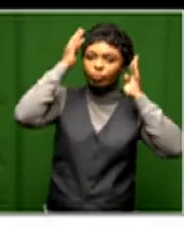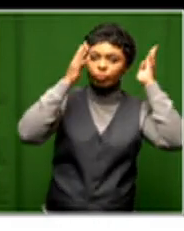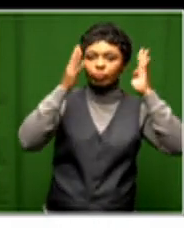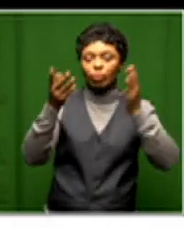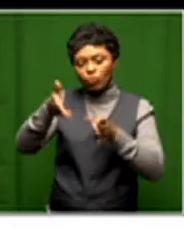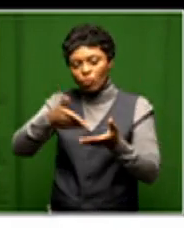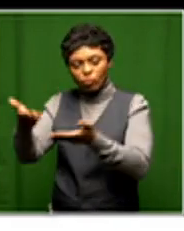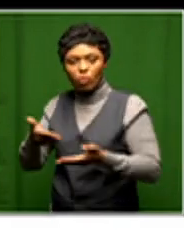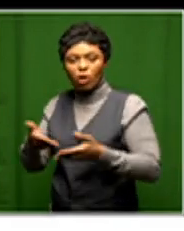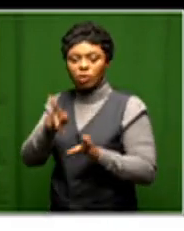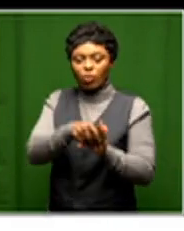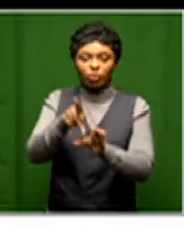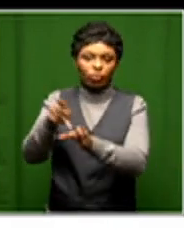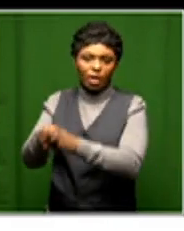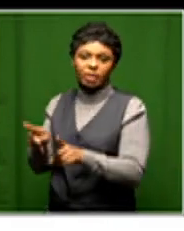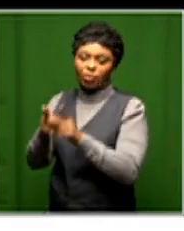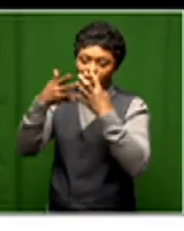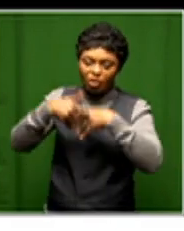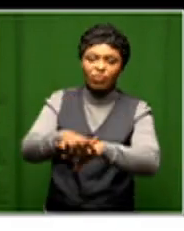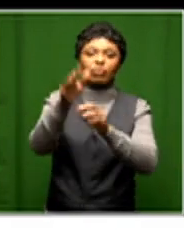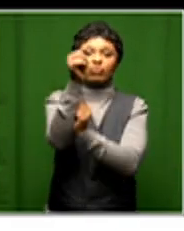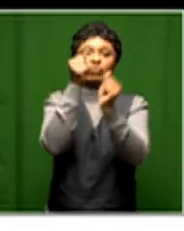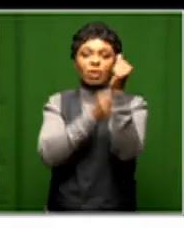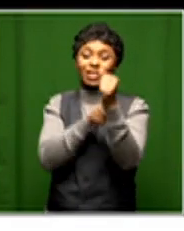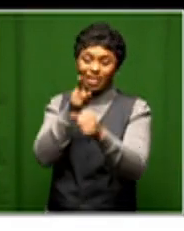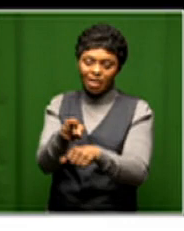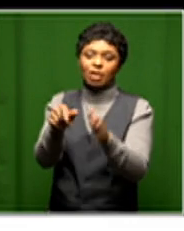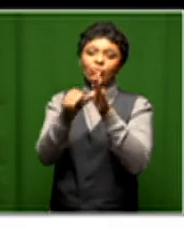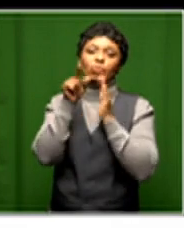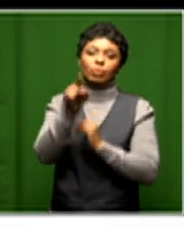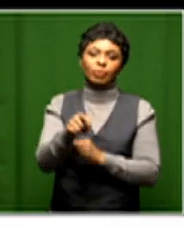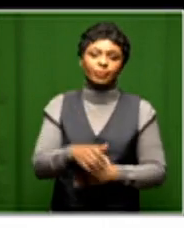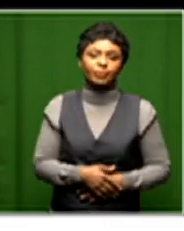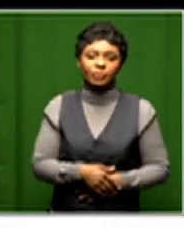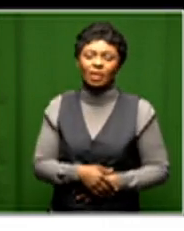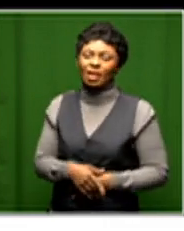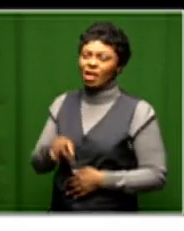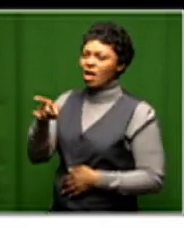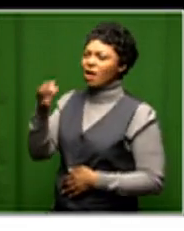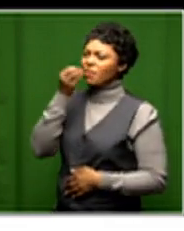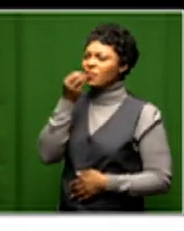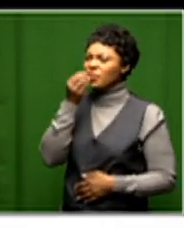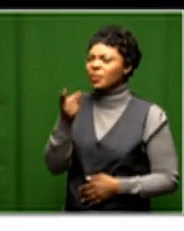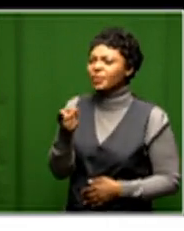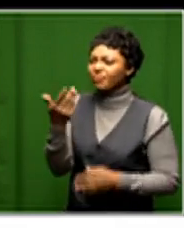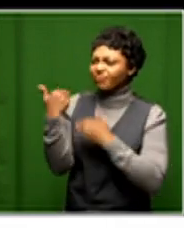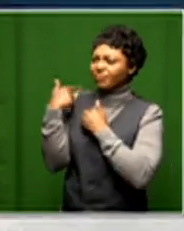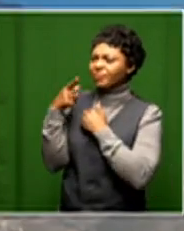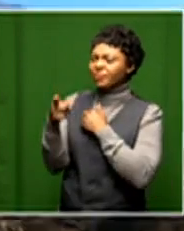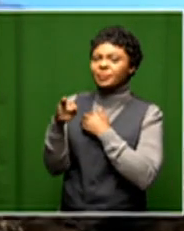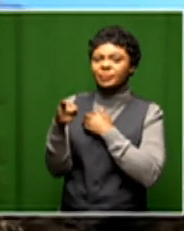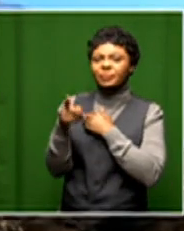and infrastructure. Mm. And what about food security of South Africa? That's a major,